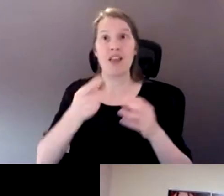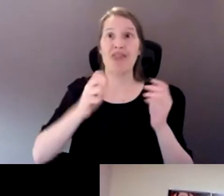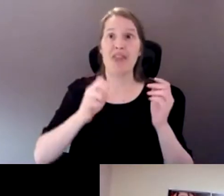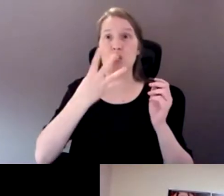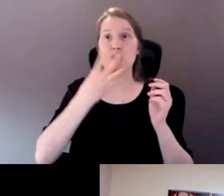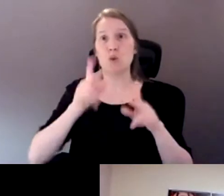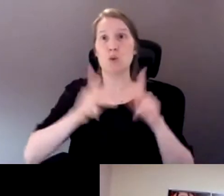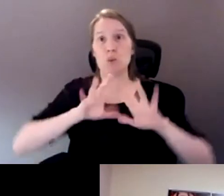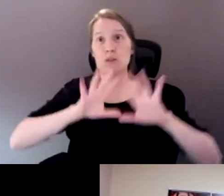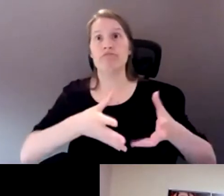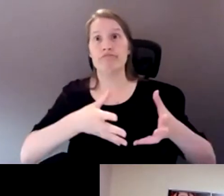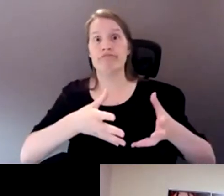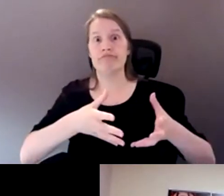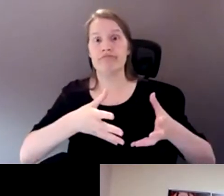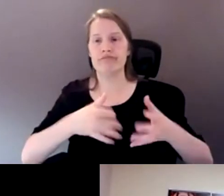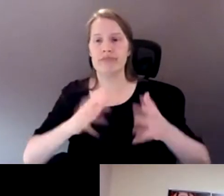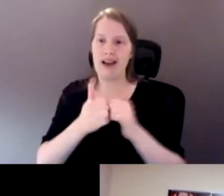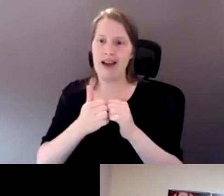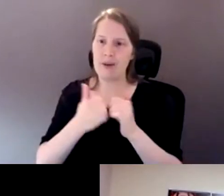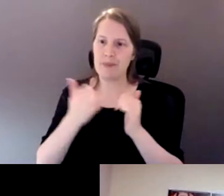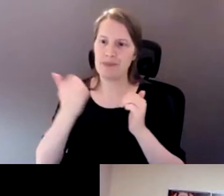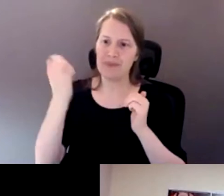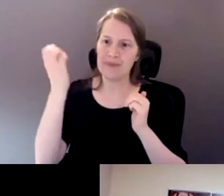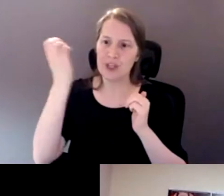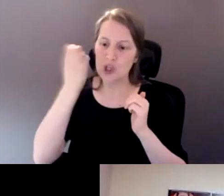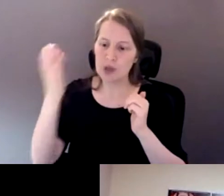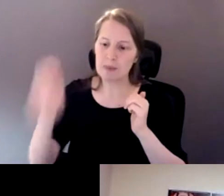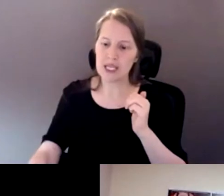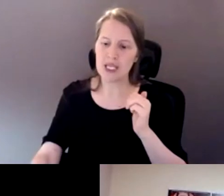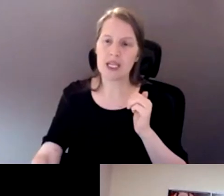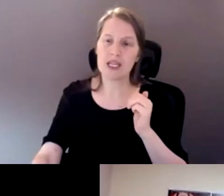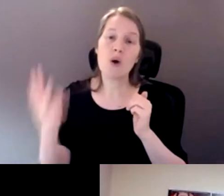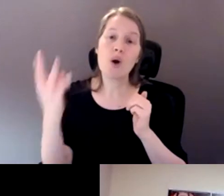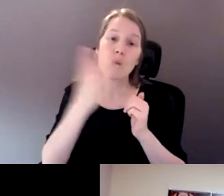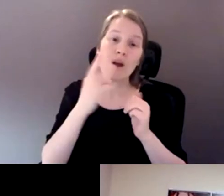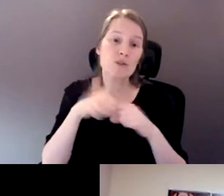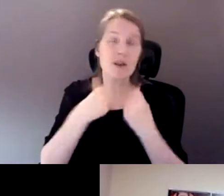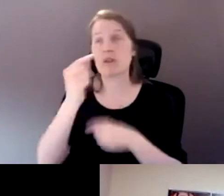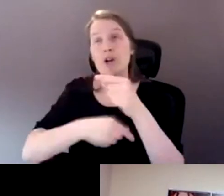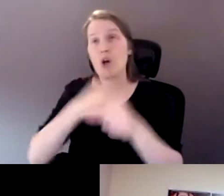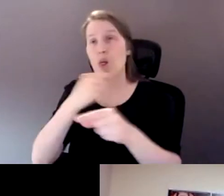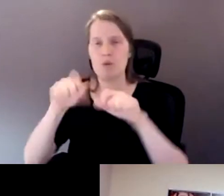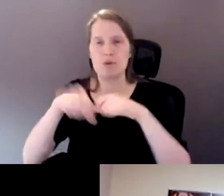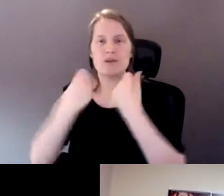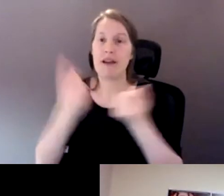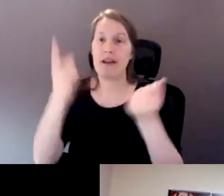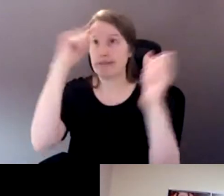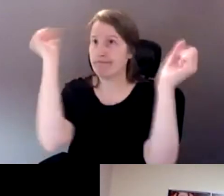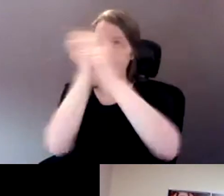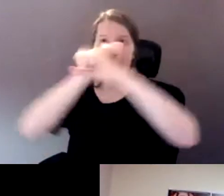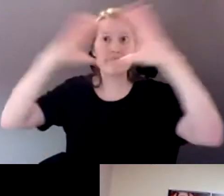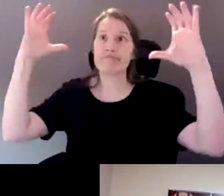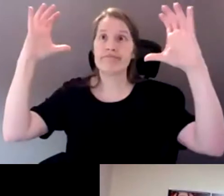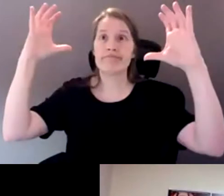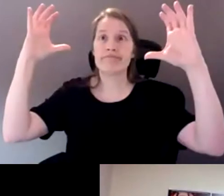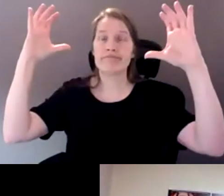way that European or Western society could, or global society conceives of them, and